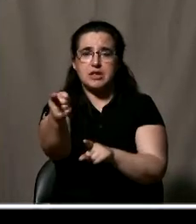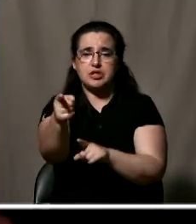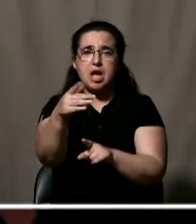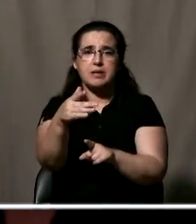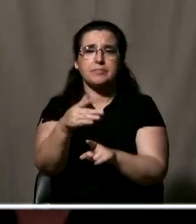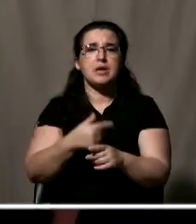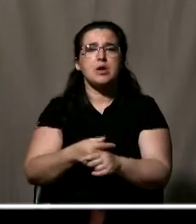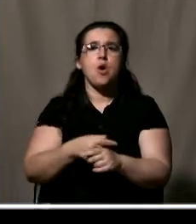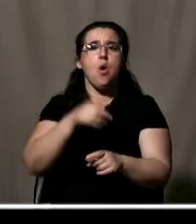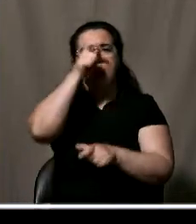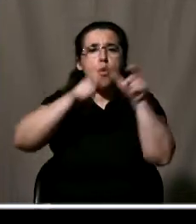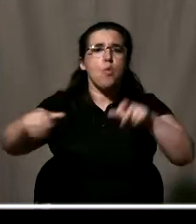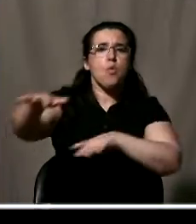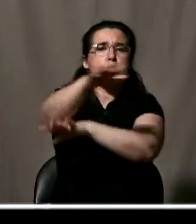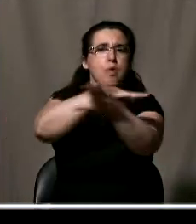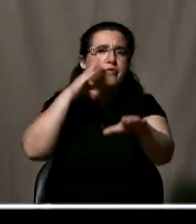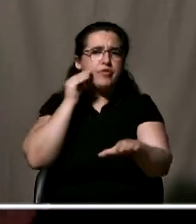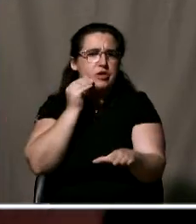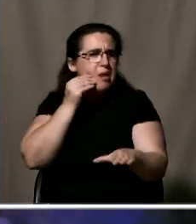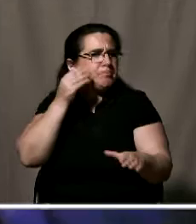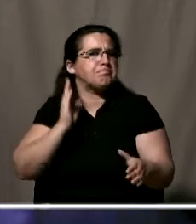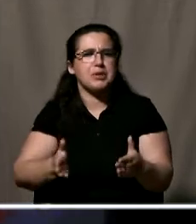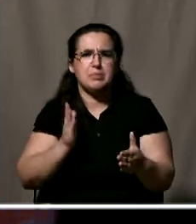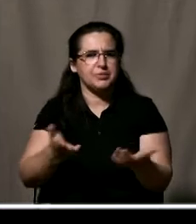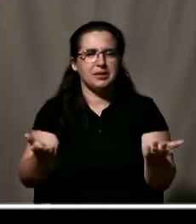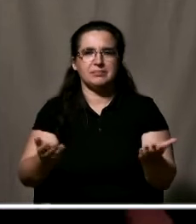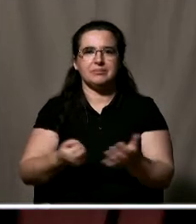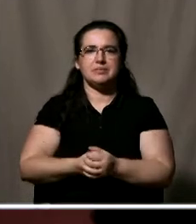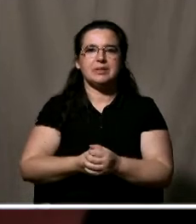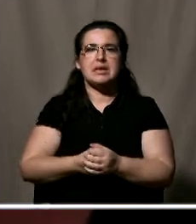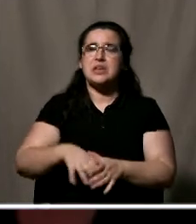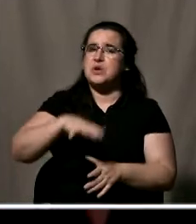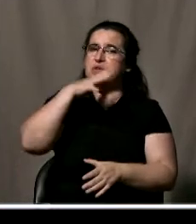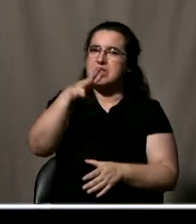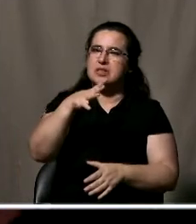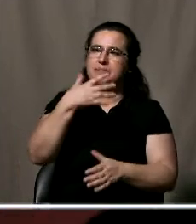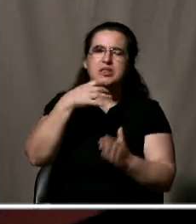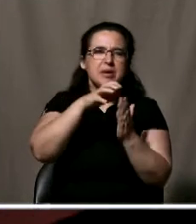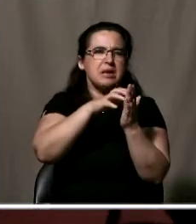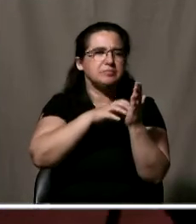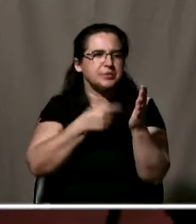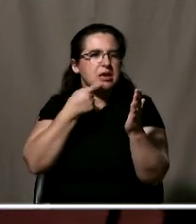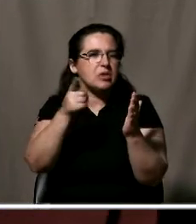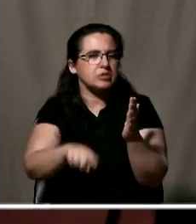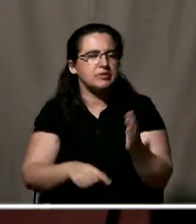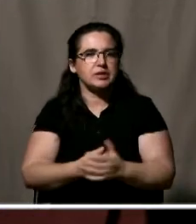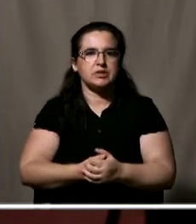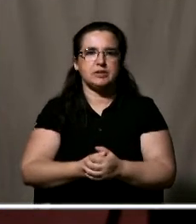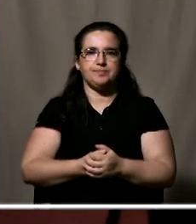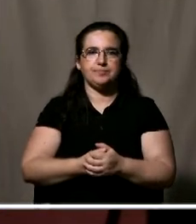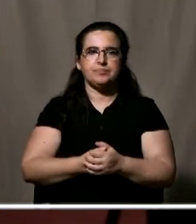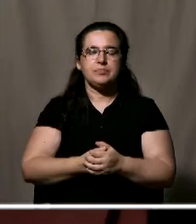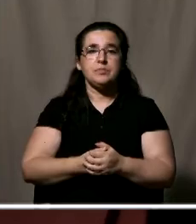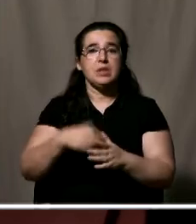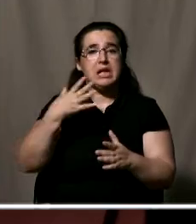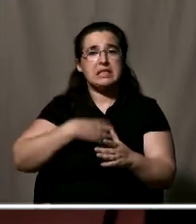to shame. O meu povo não será mais envergonhado. And I said to him, let me read the text again. E eu disse-lhe, deixa-me ler o texto outra vez. I will restore to you the years.